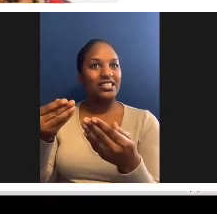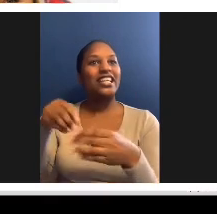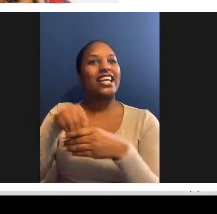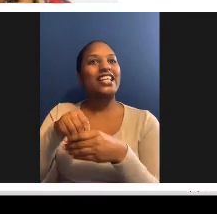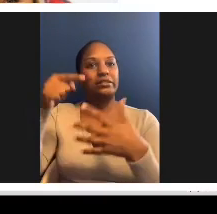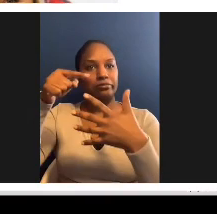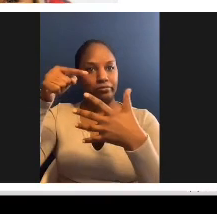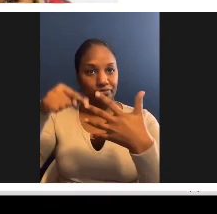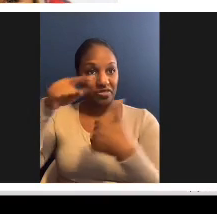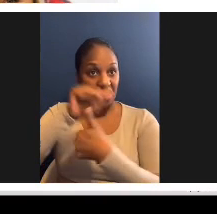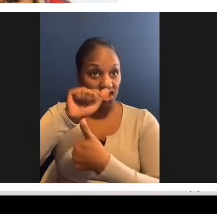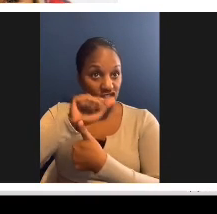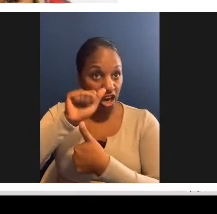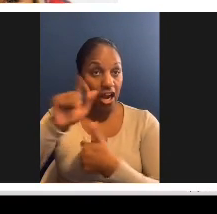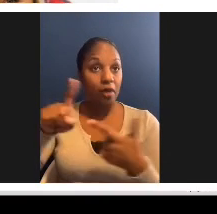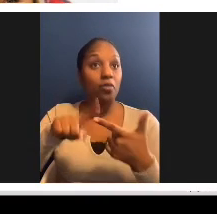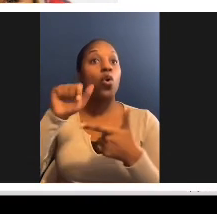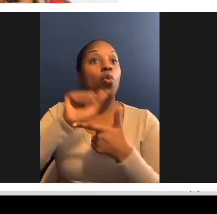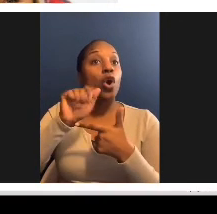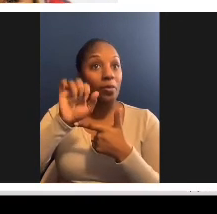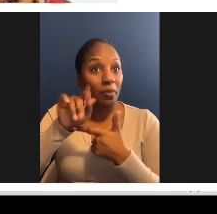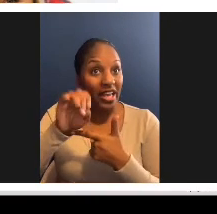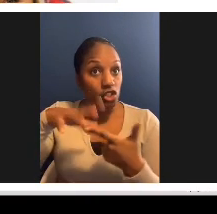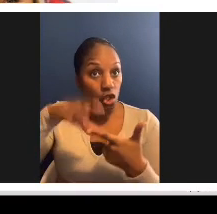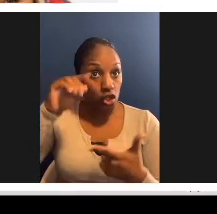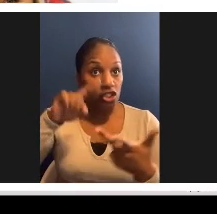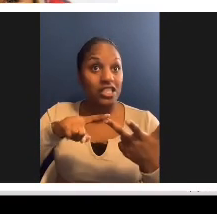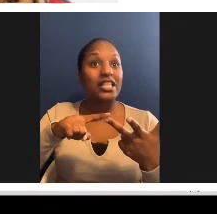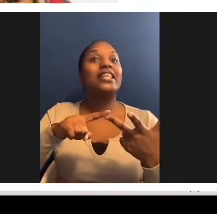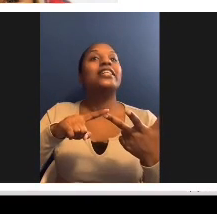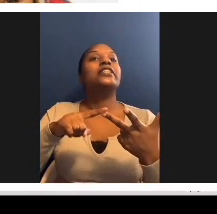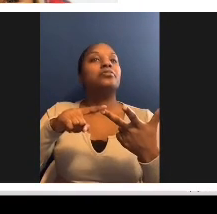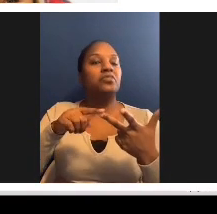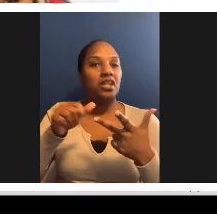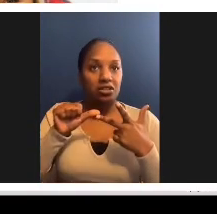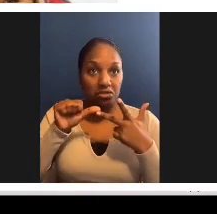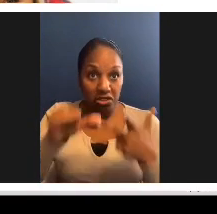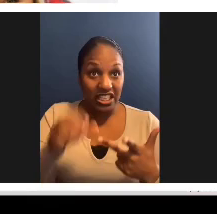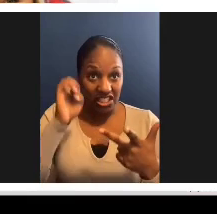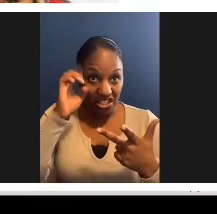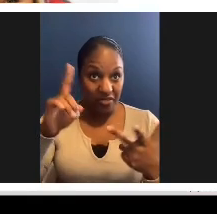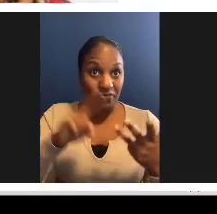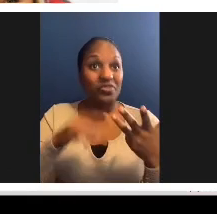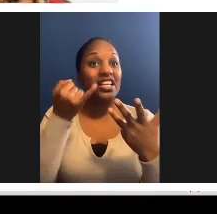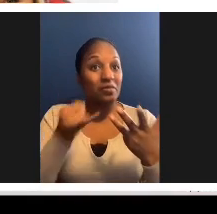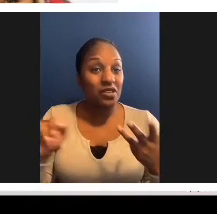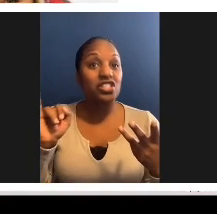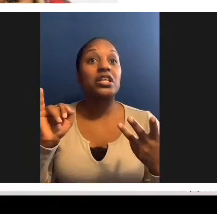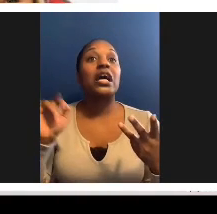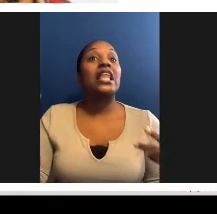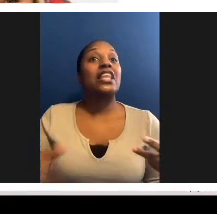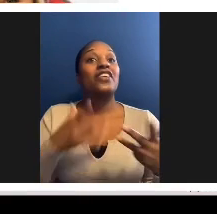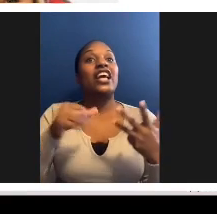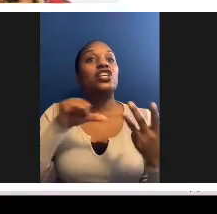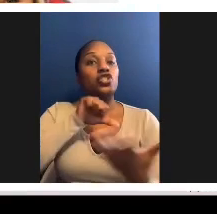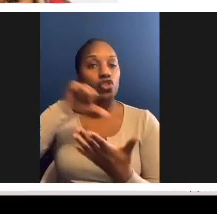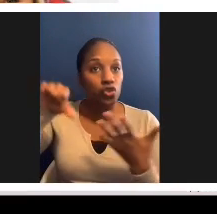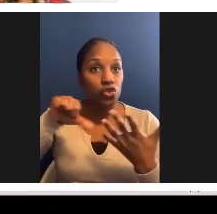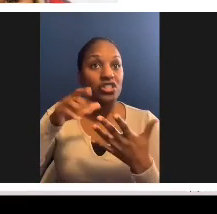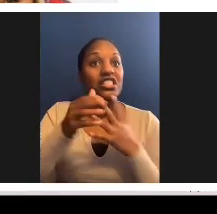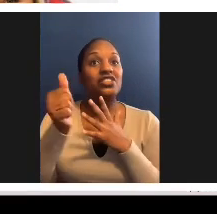job exploration, work-based learning, post-secondary education counseling, independent living, social skills, and